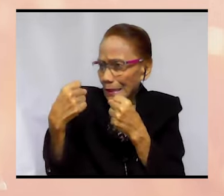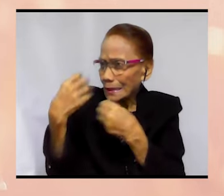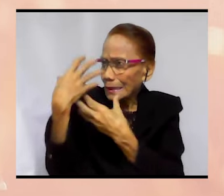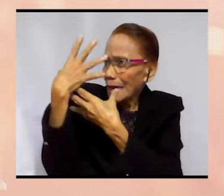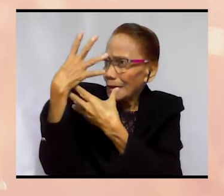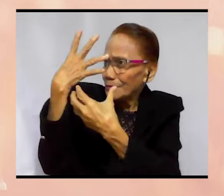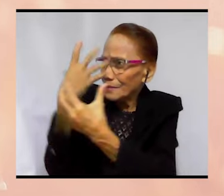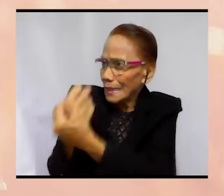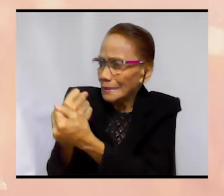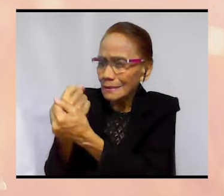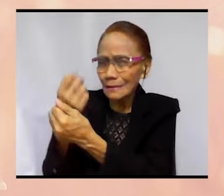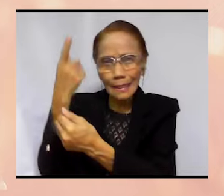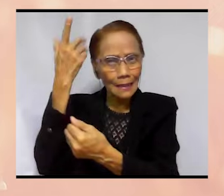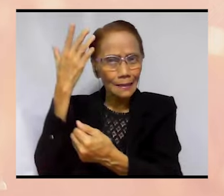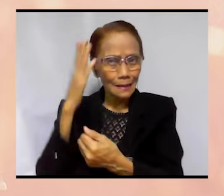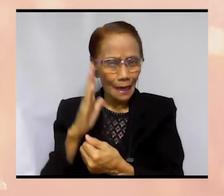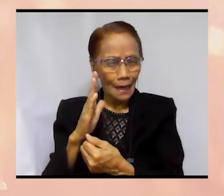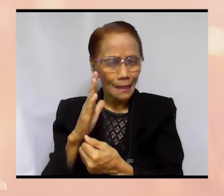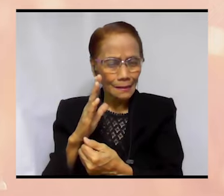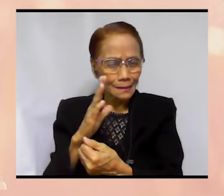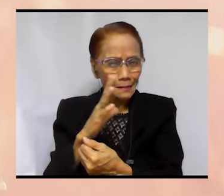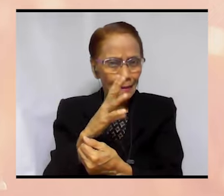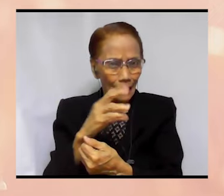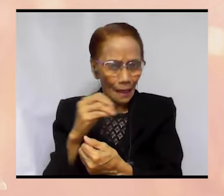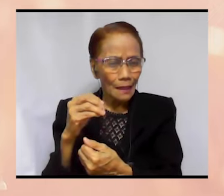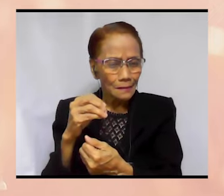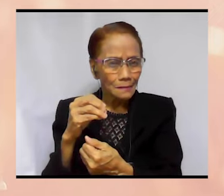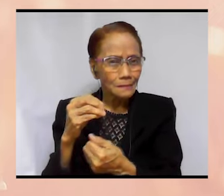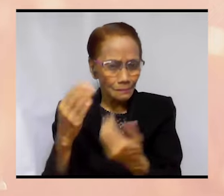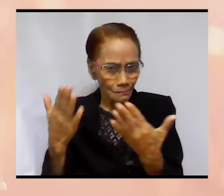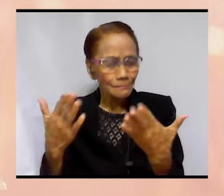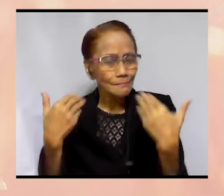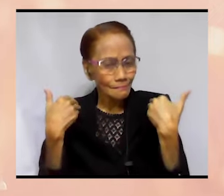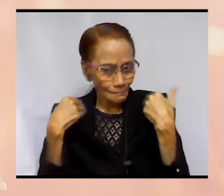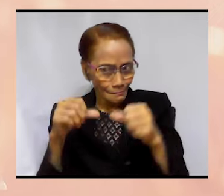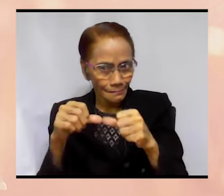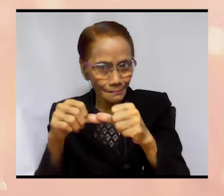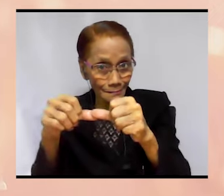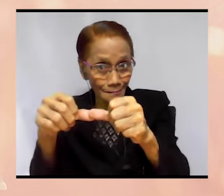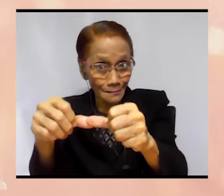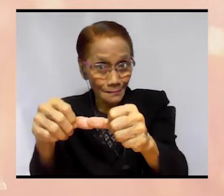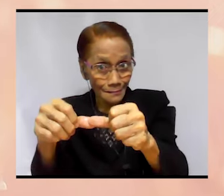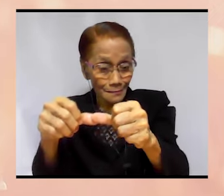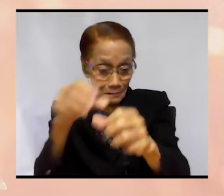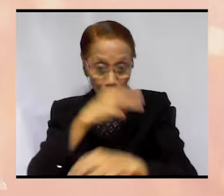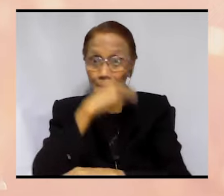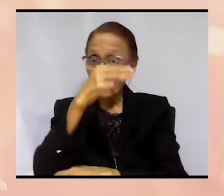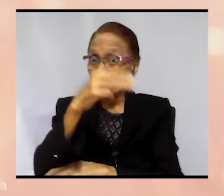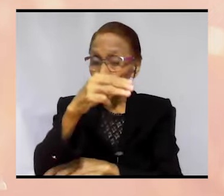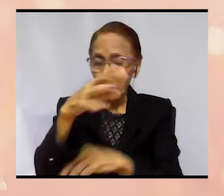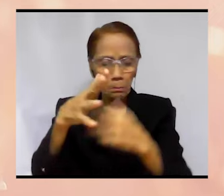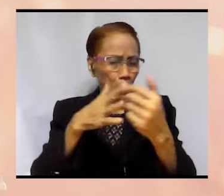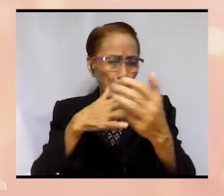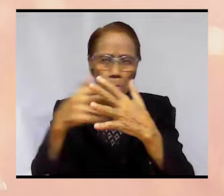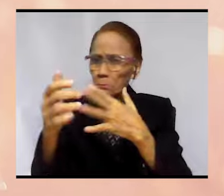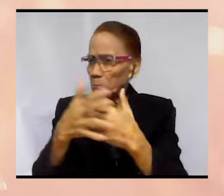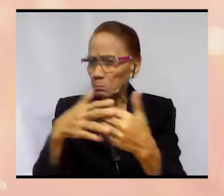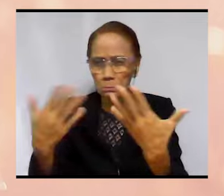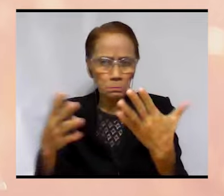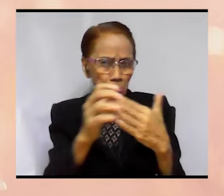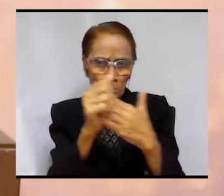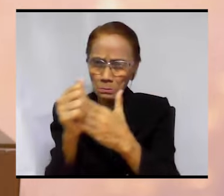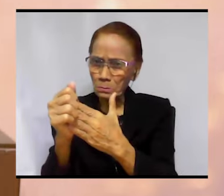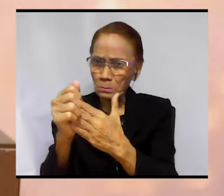confidence in God, and moving on with one's mission, even if it leads to